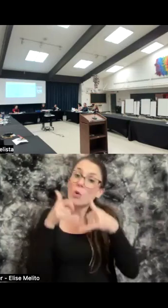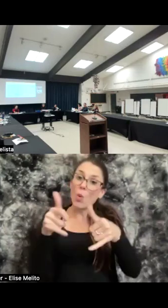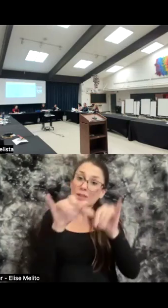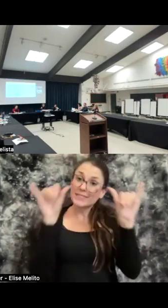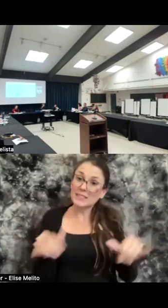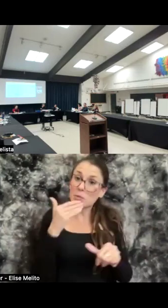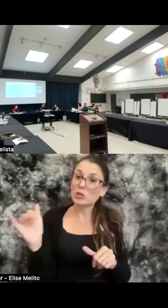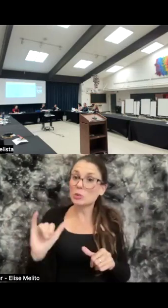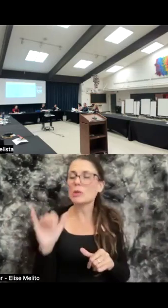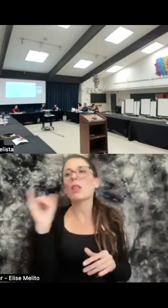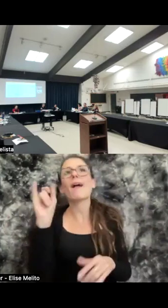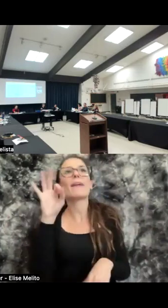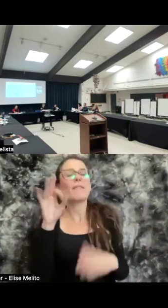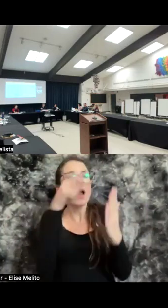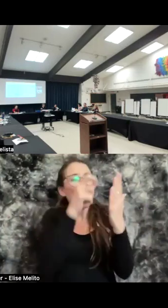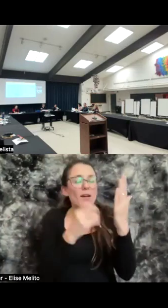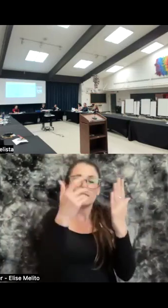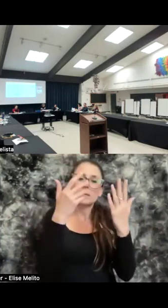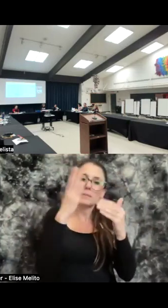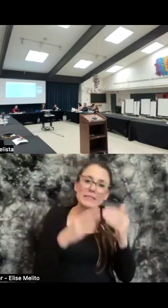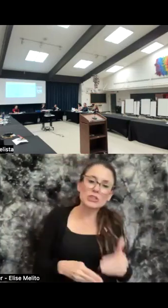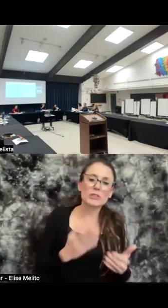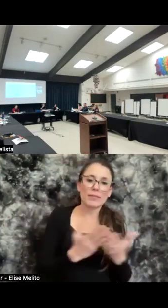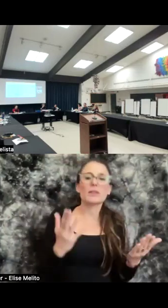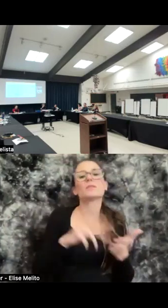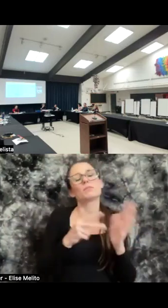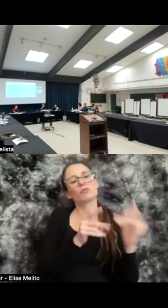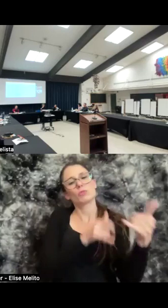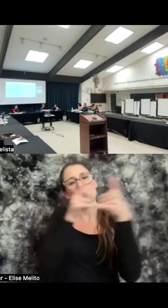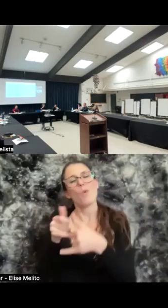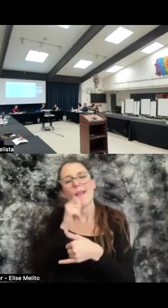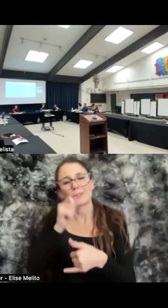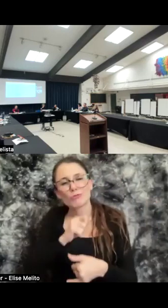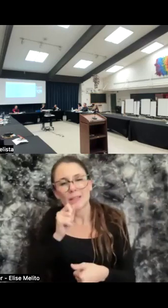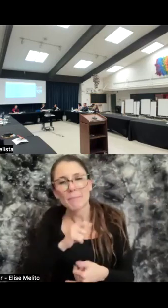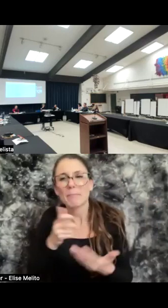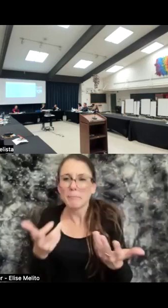or something like that when they complete things. But reward systems aren't always so successful too.